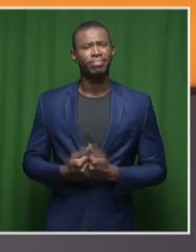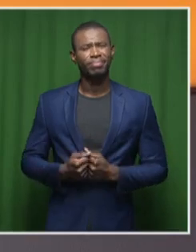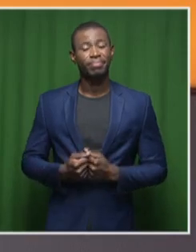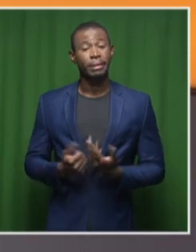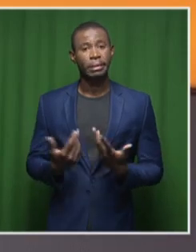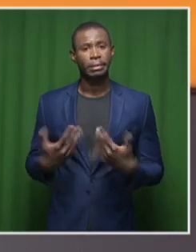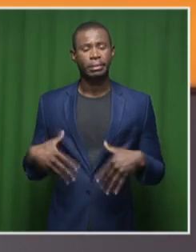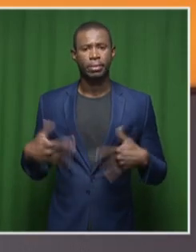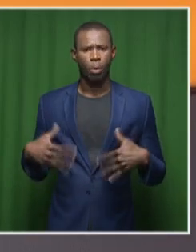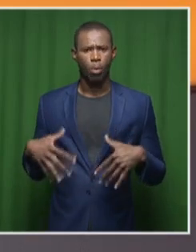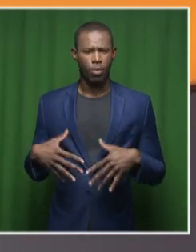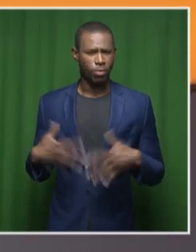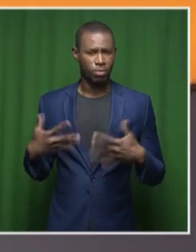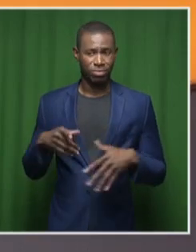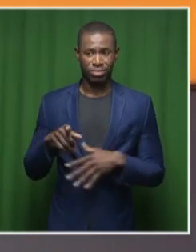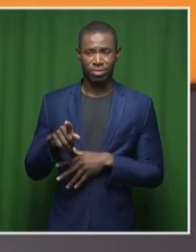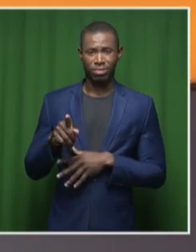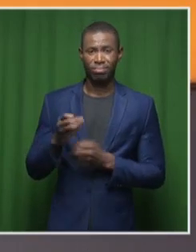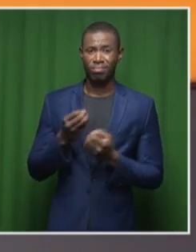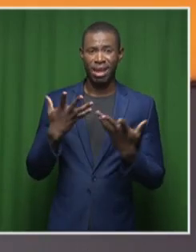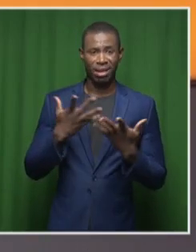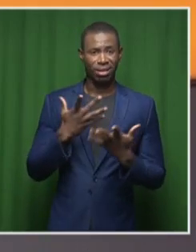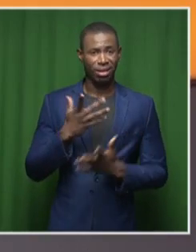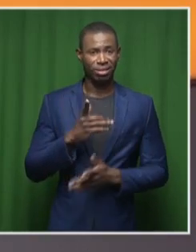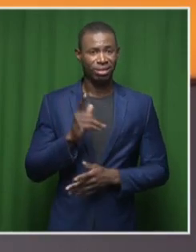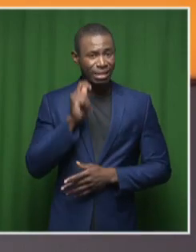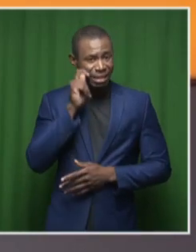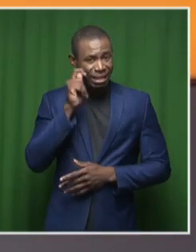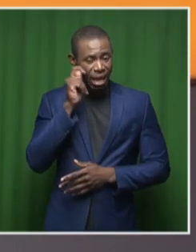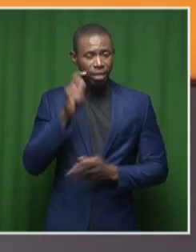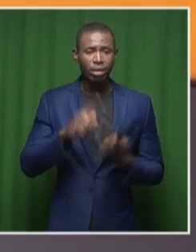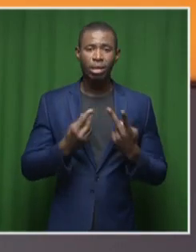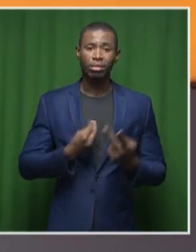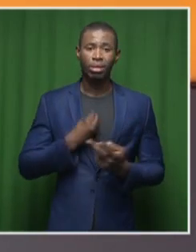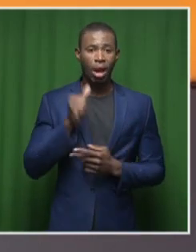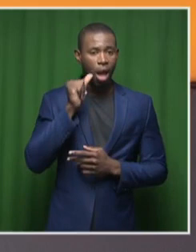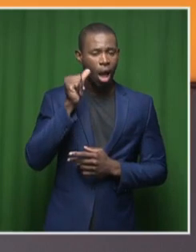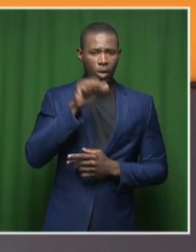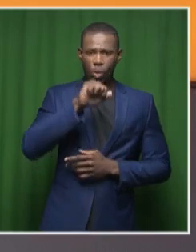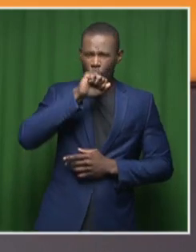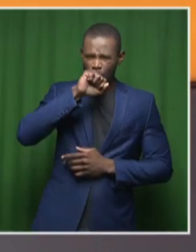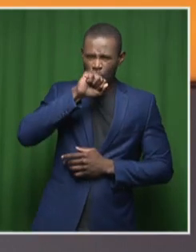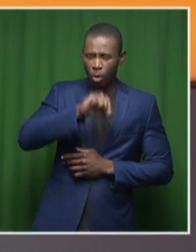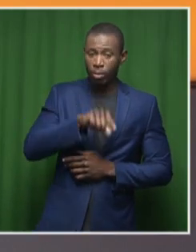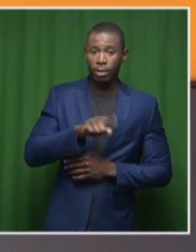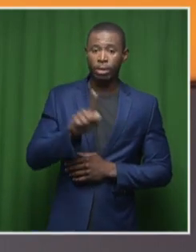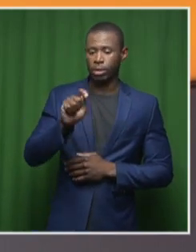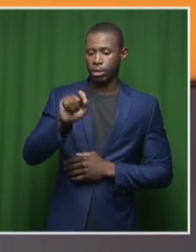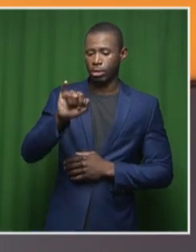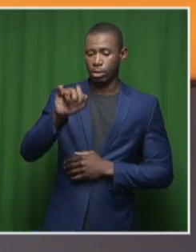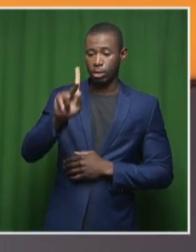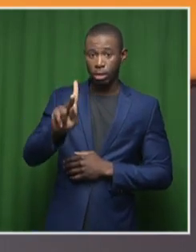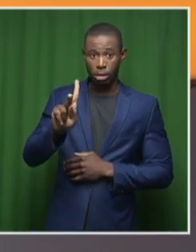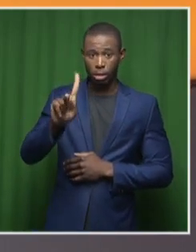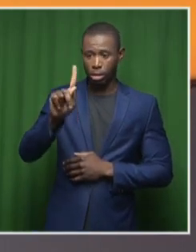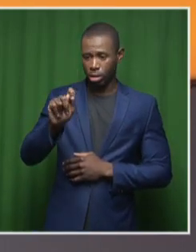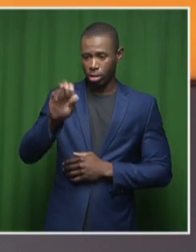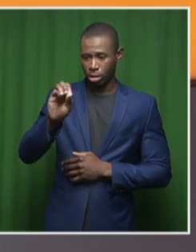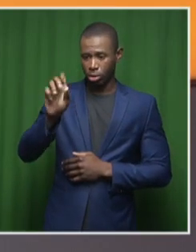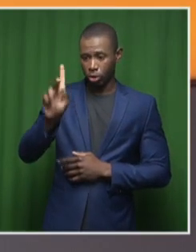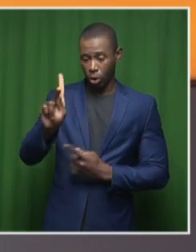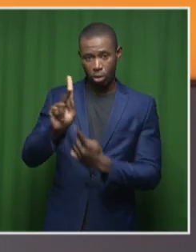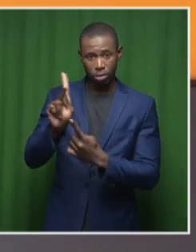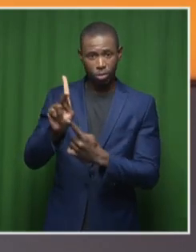With its explosive popularity amongst teenagers and young adults, TikTok has become one of the most widely used social media apps in the